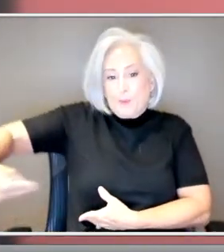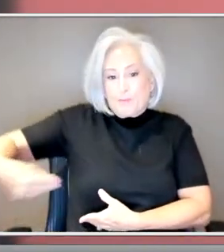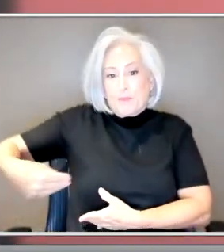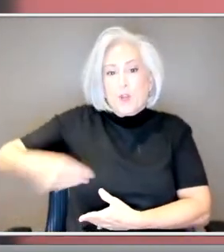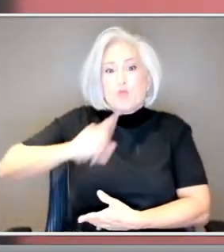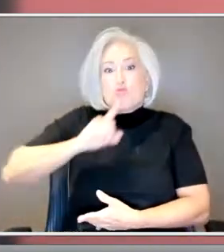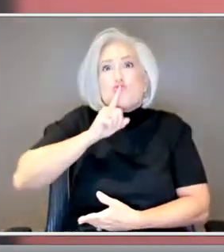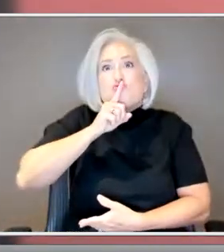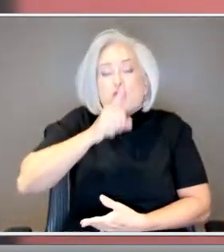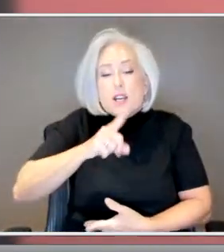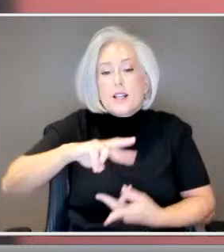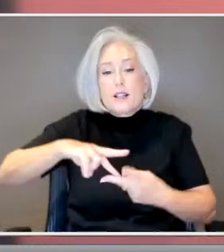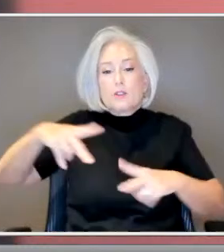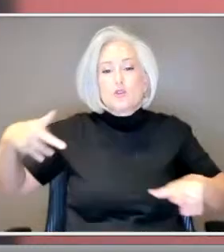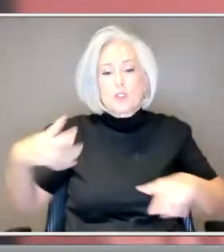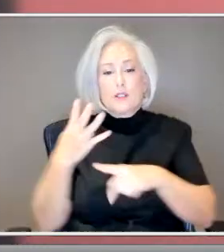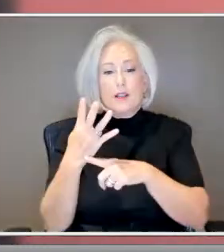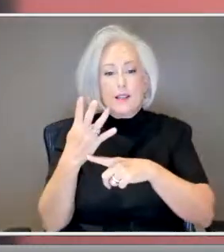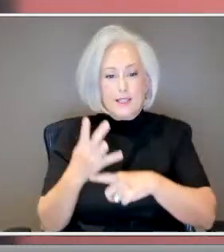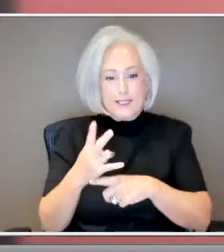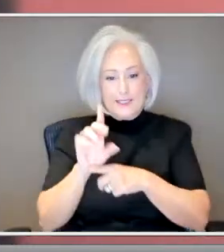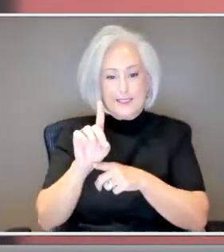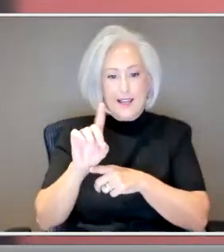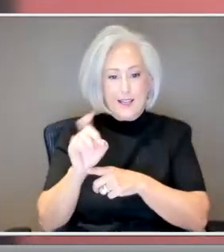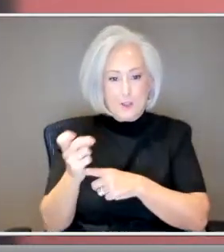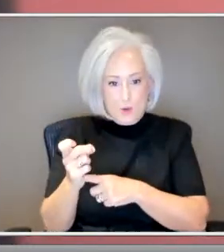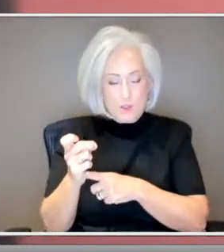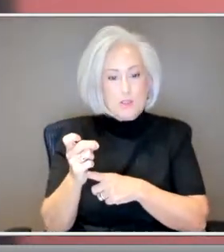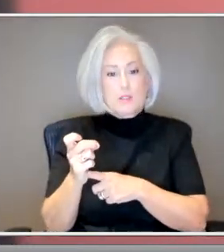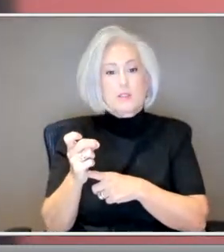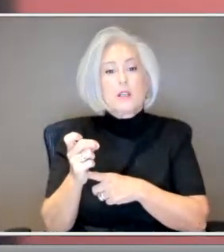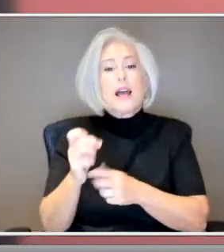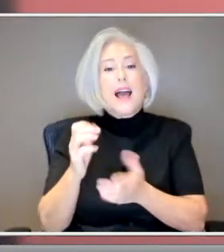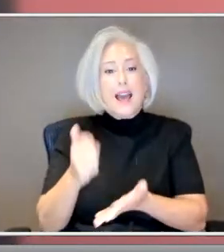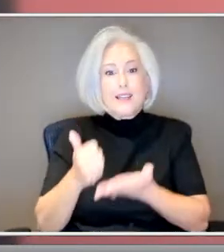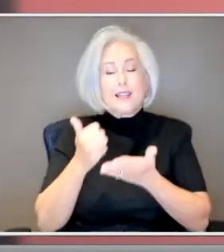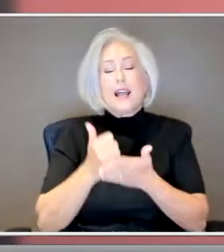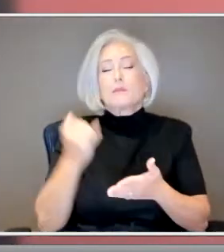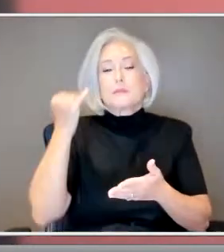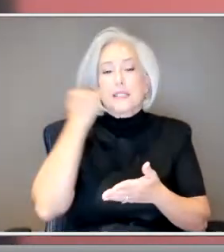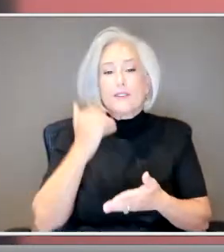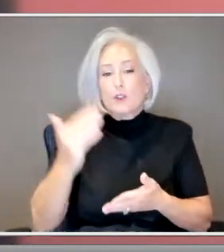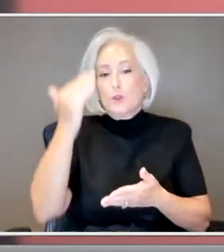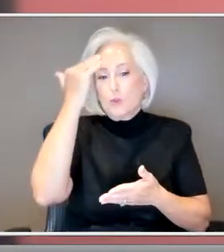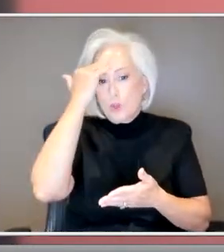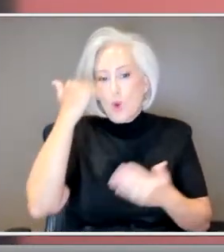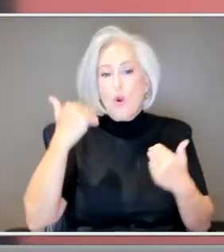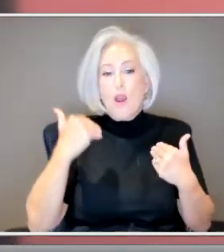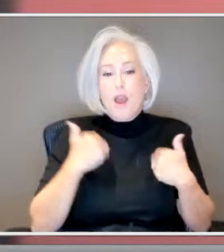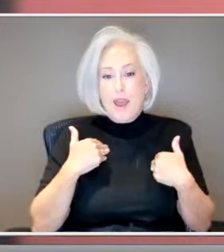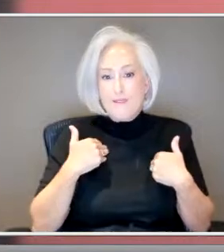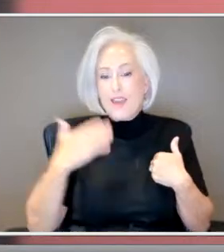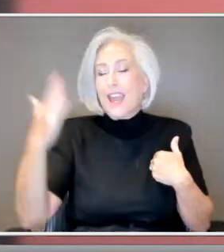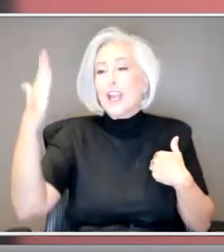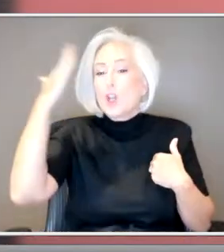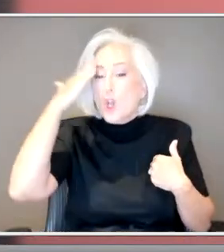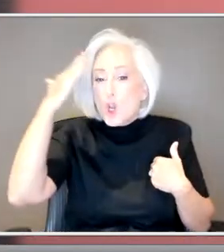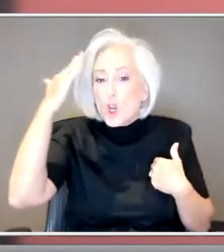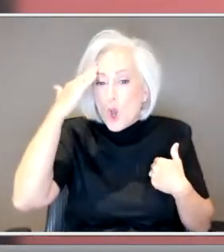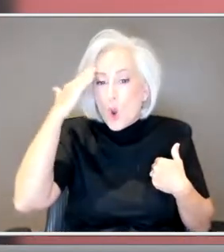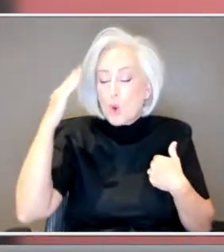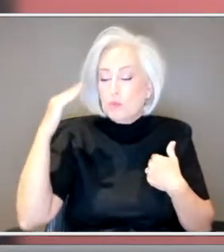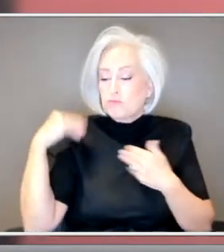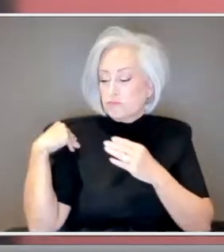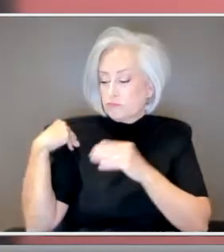especially useful in a situation where you do have a known genetic misspelling that can be looked for specifically